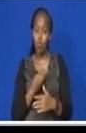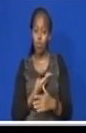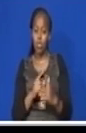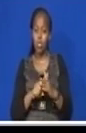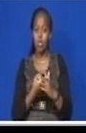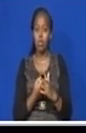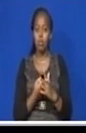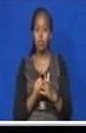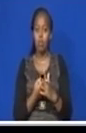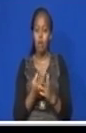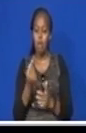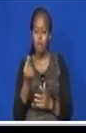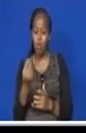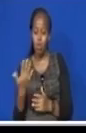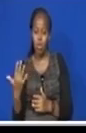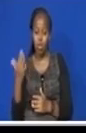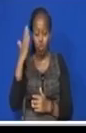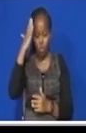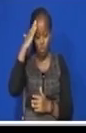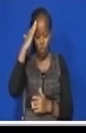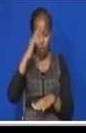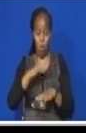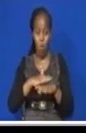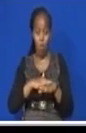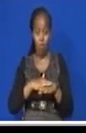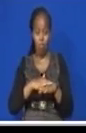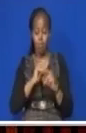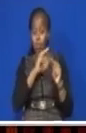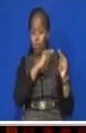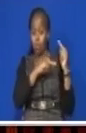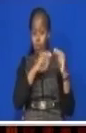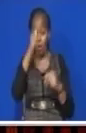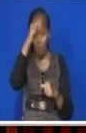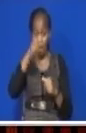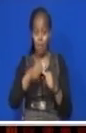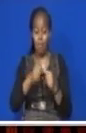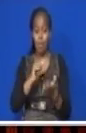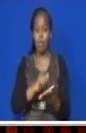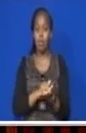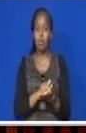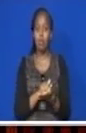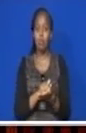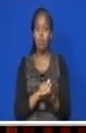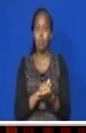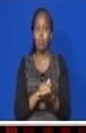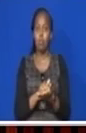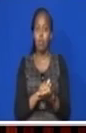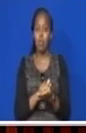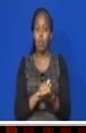a few things we need to know about social studies. Remember that social studies is